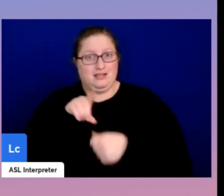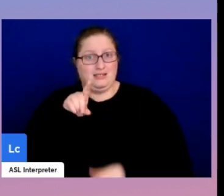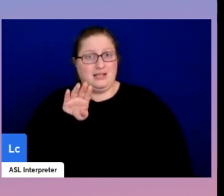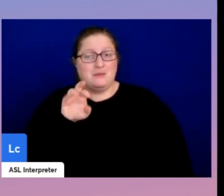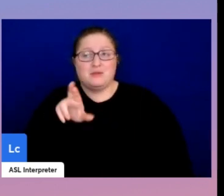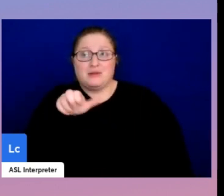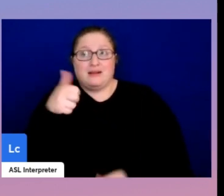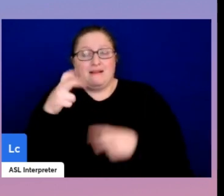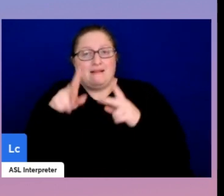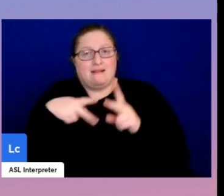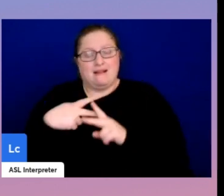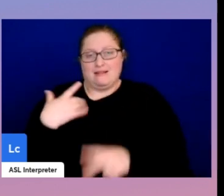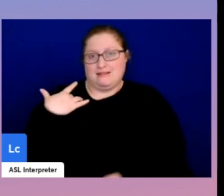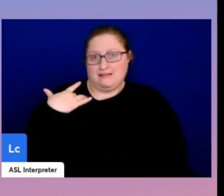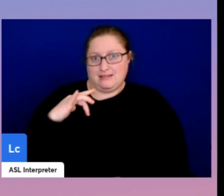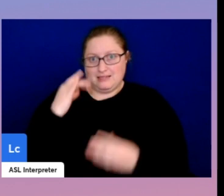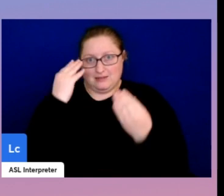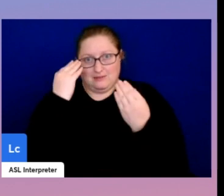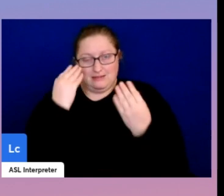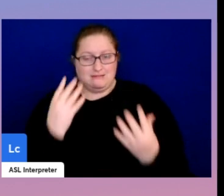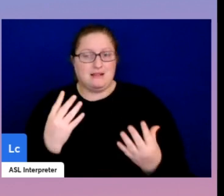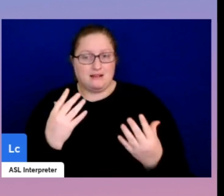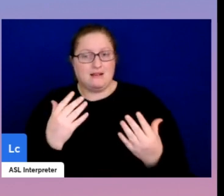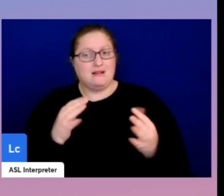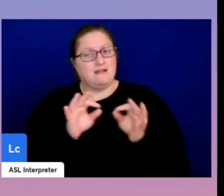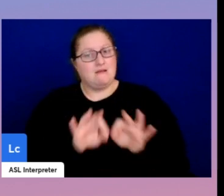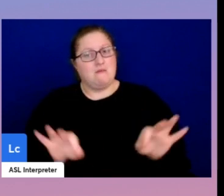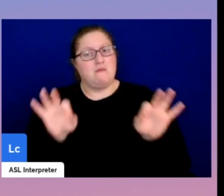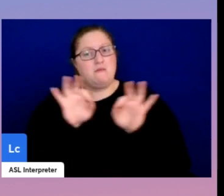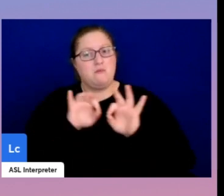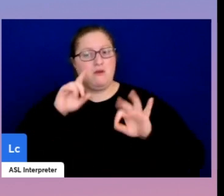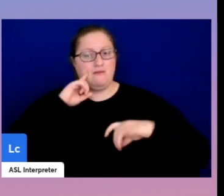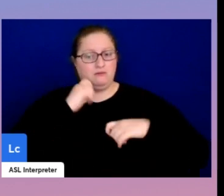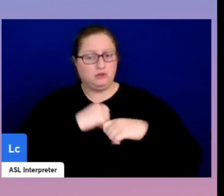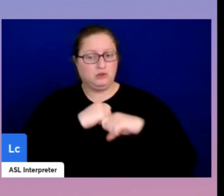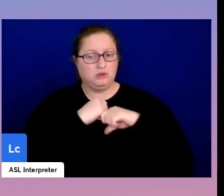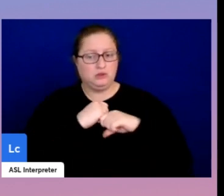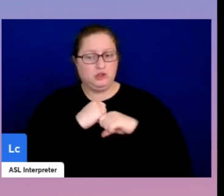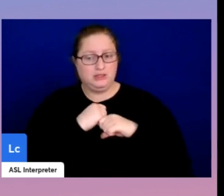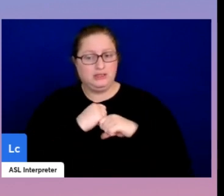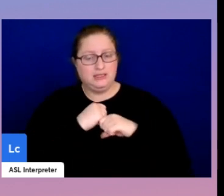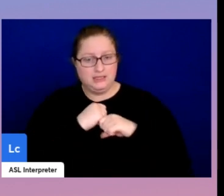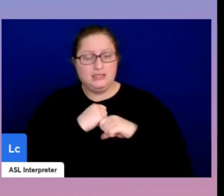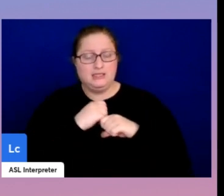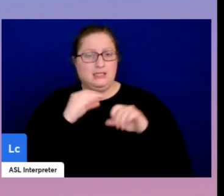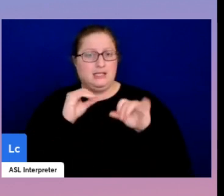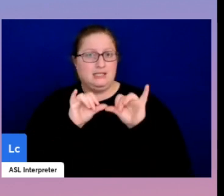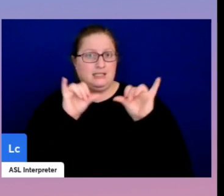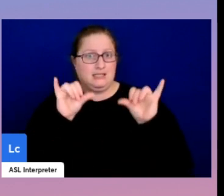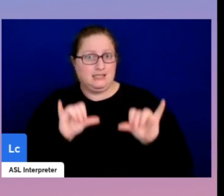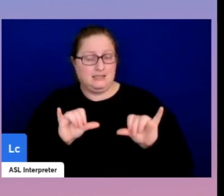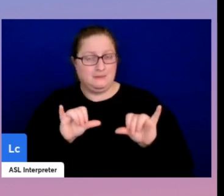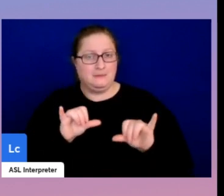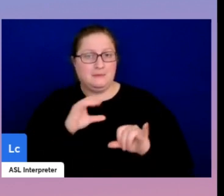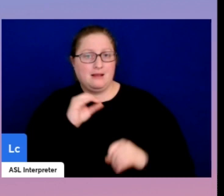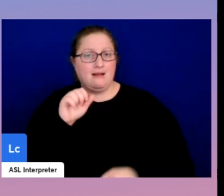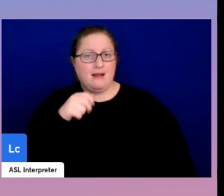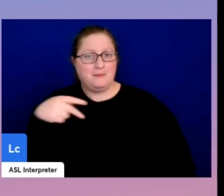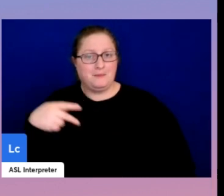type of sensitive data that is crucial for security of applications and systems.